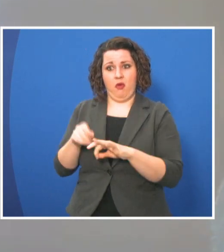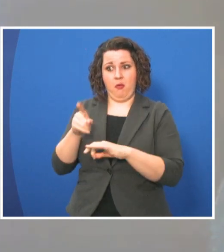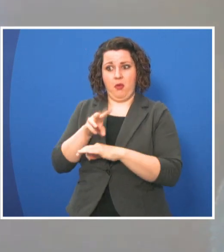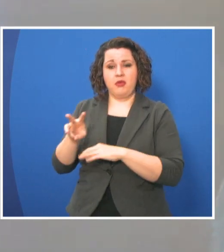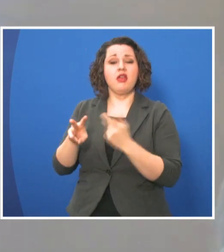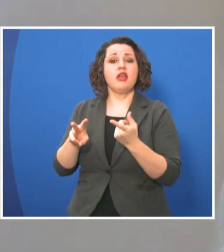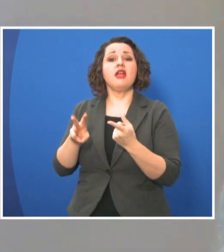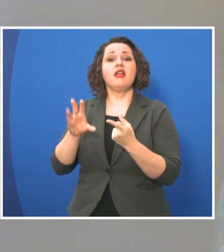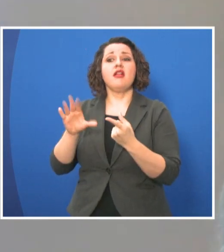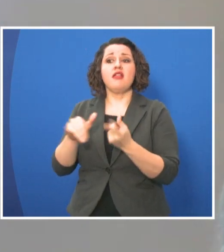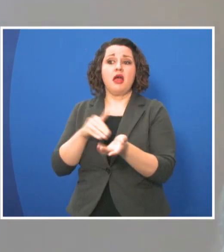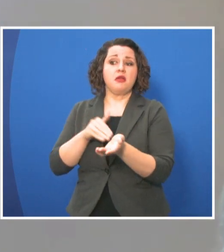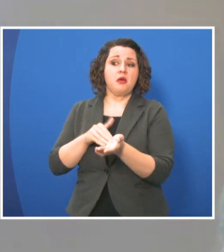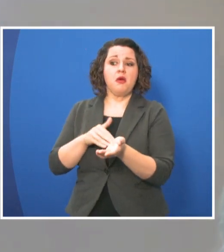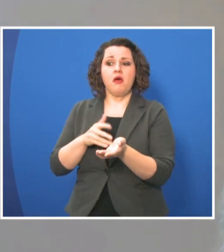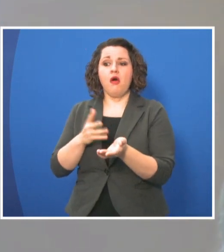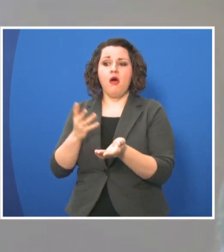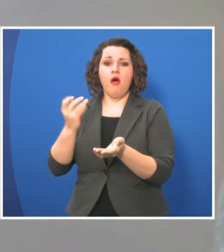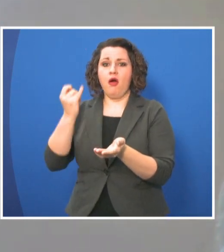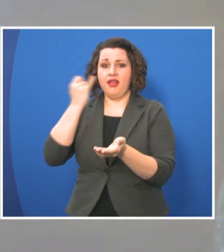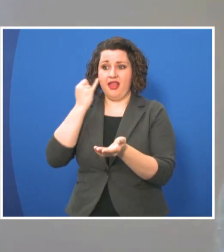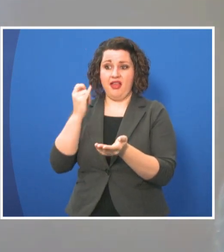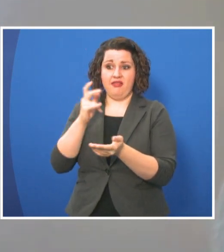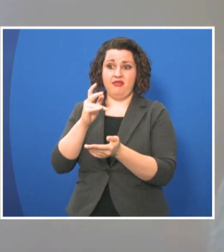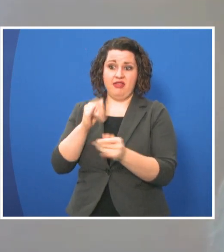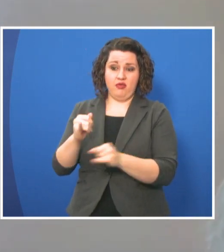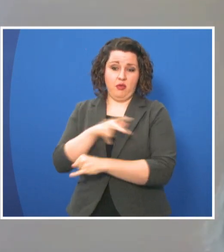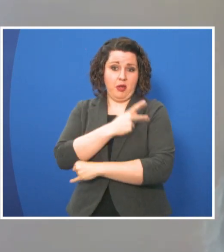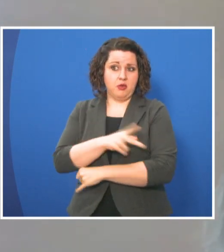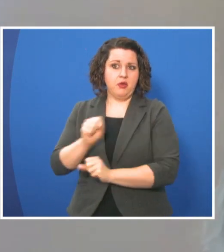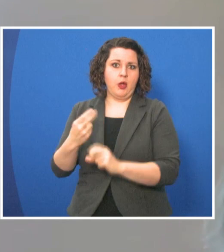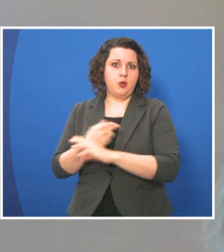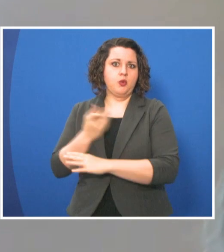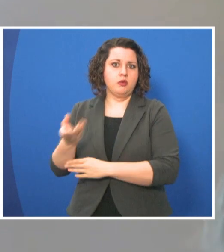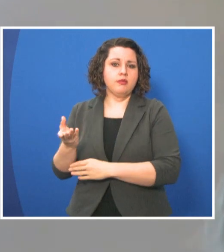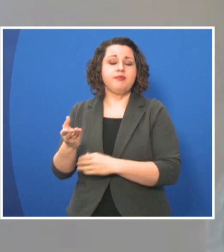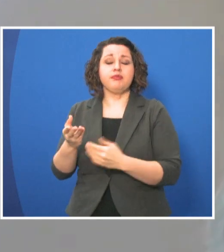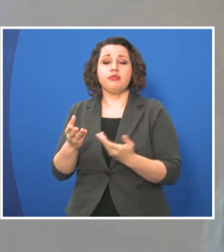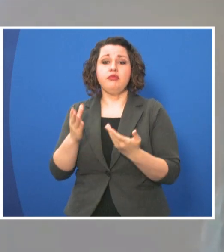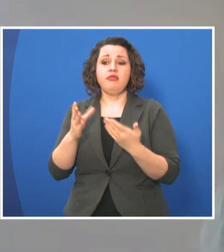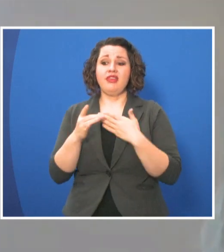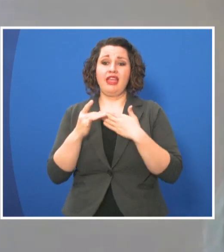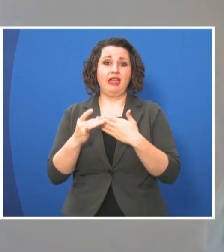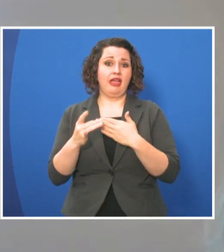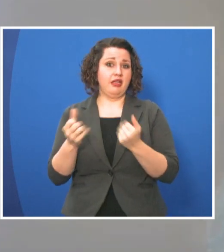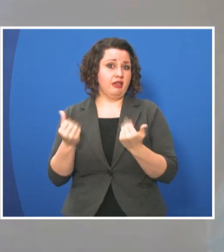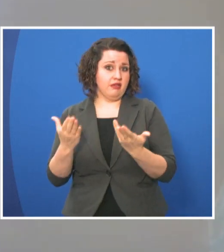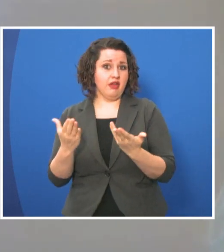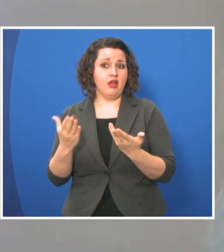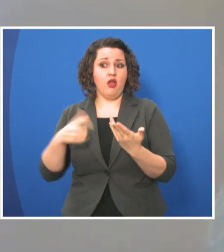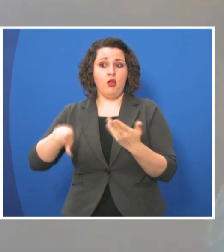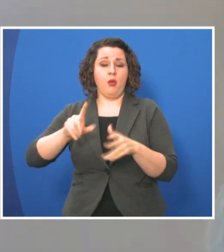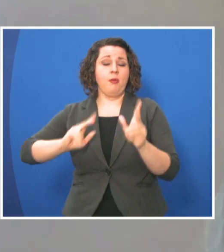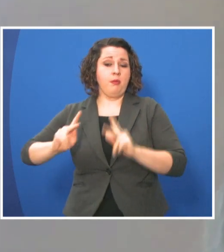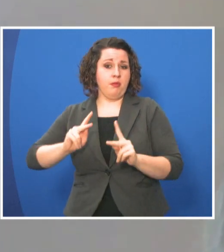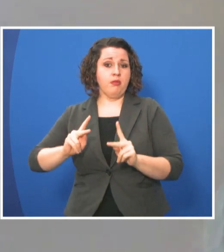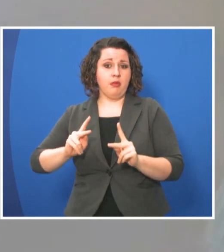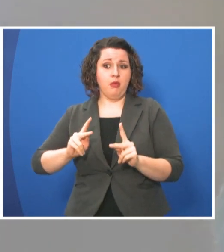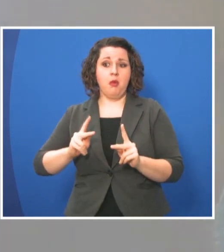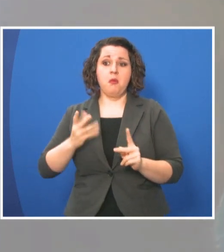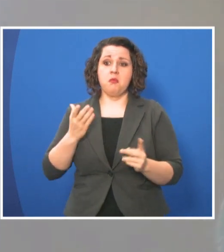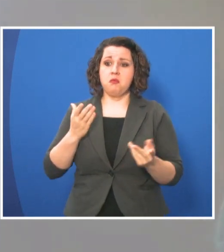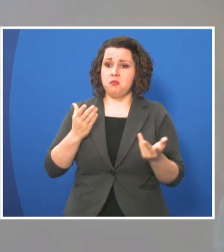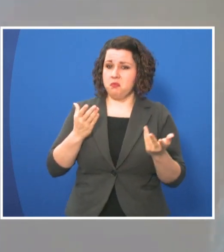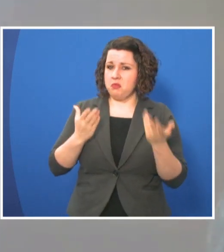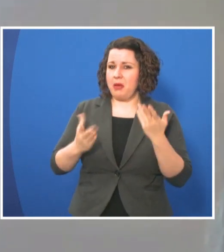providers can decide if it's needed for an individual patient. And the guidance we've provided is for those individuals who may have